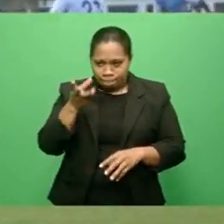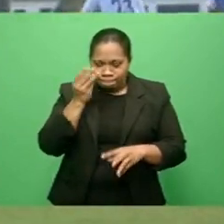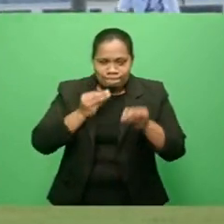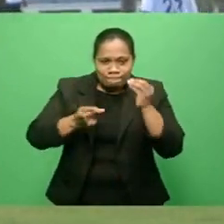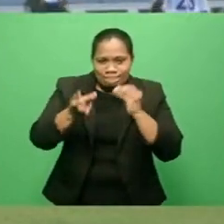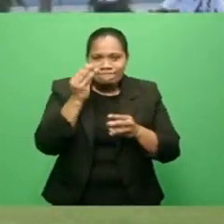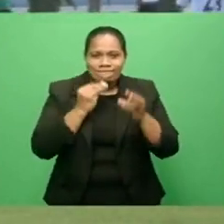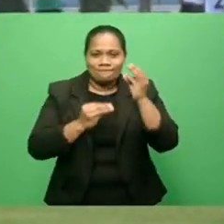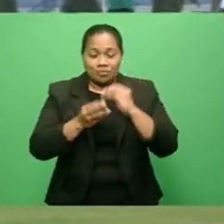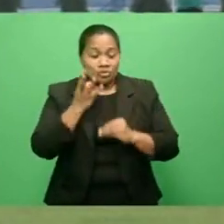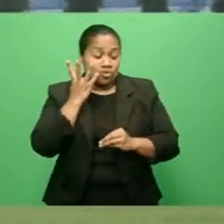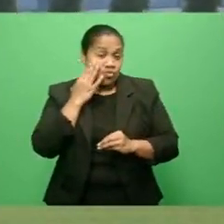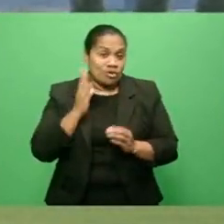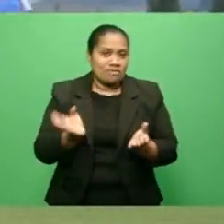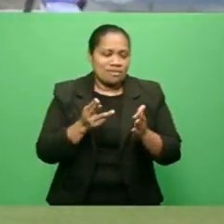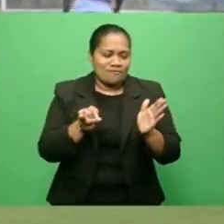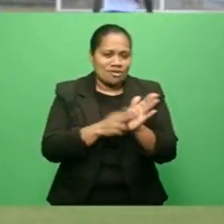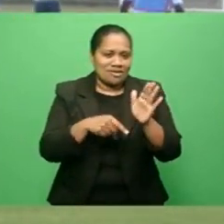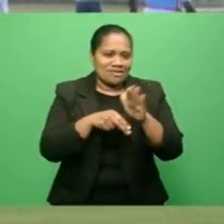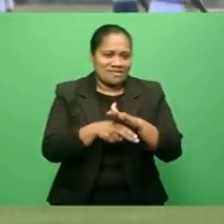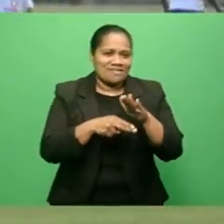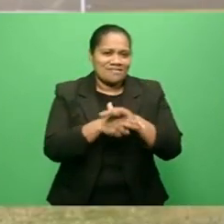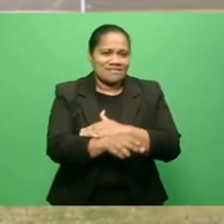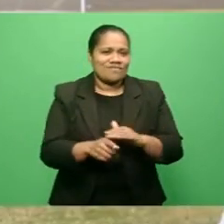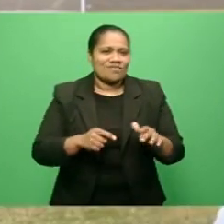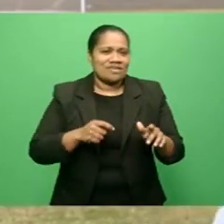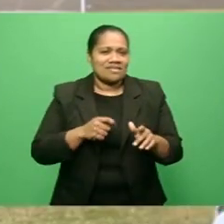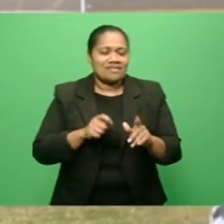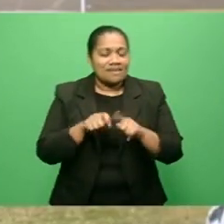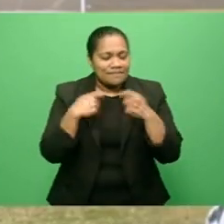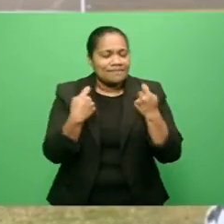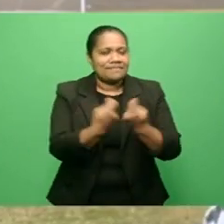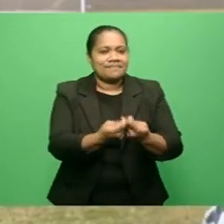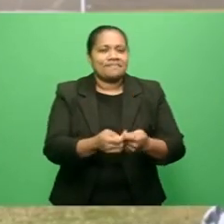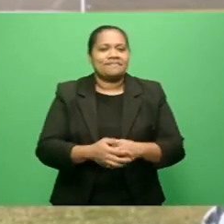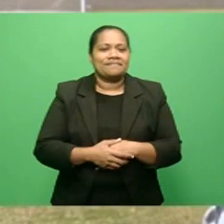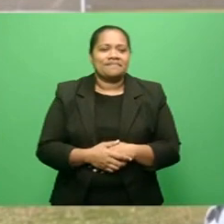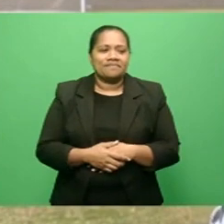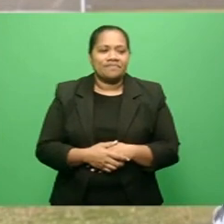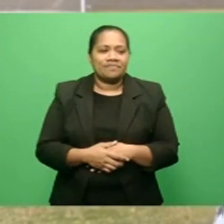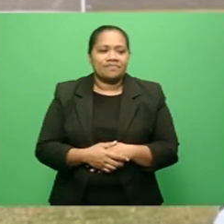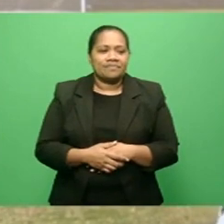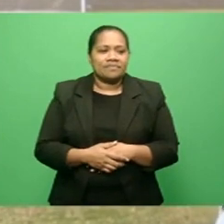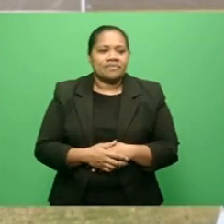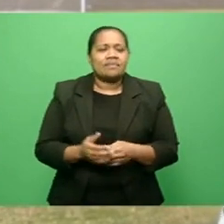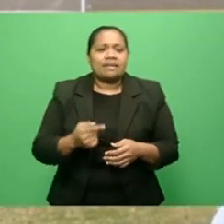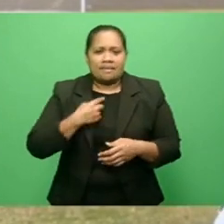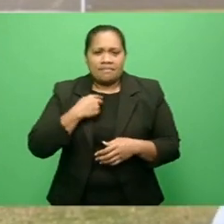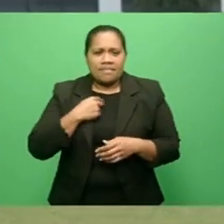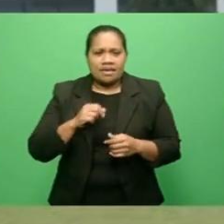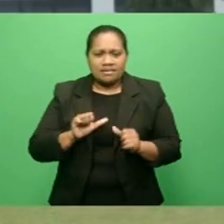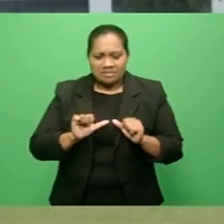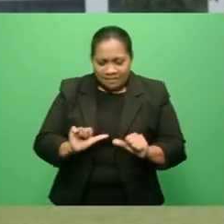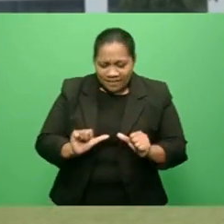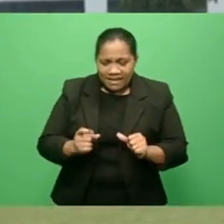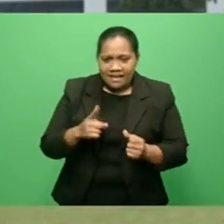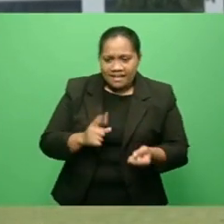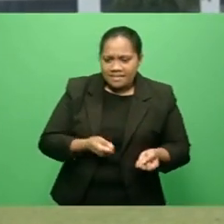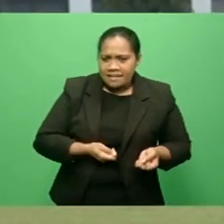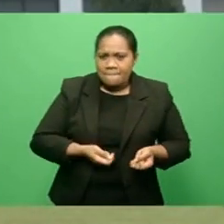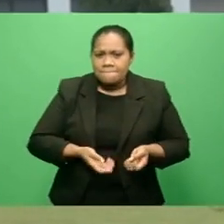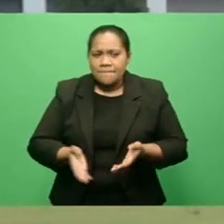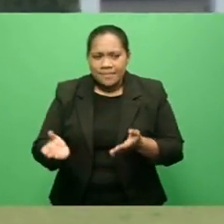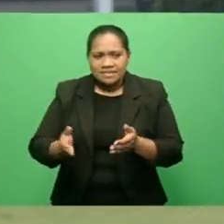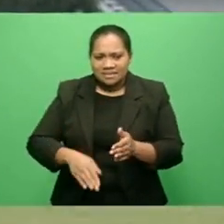apply when playing for Navua. That's my defending and passing. Sometimes I